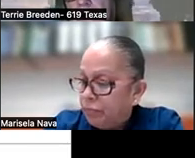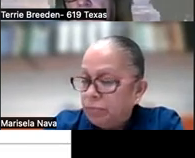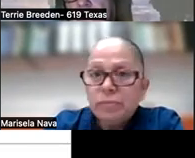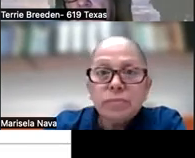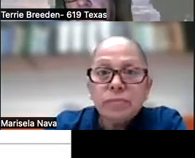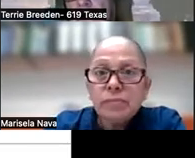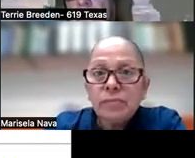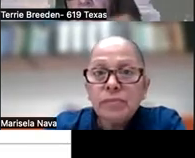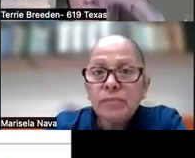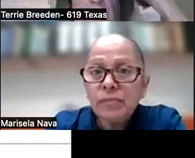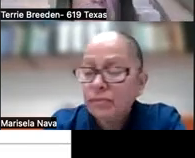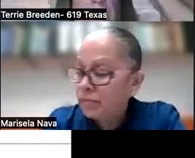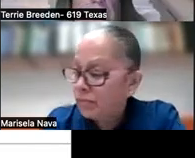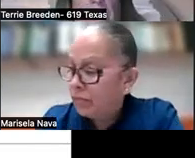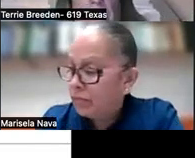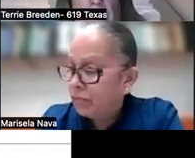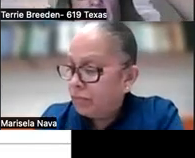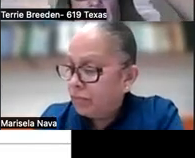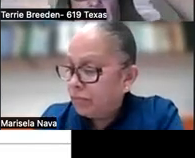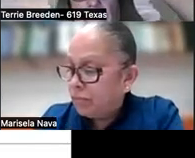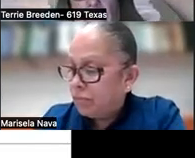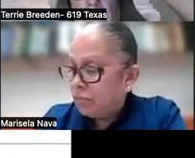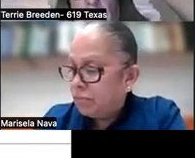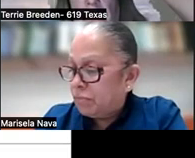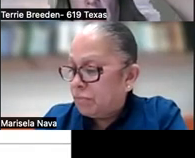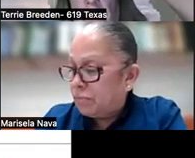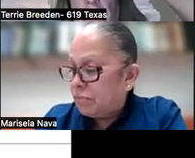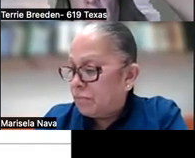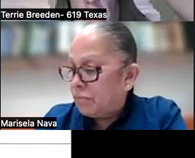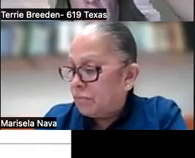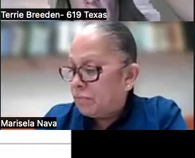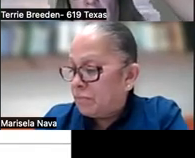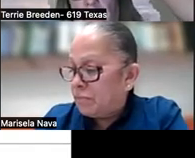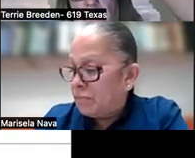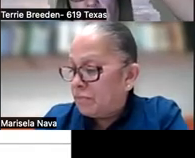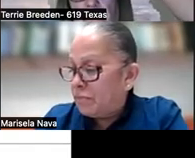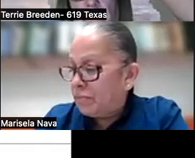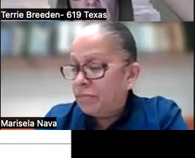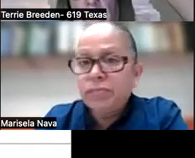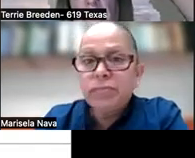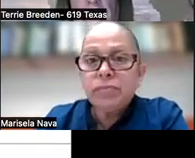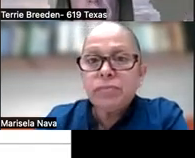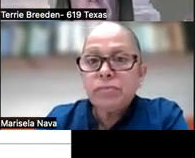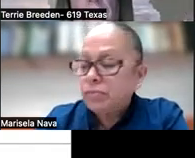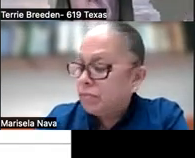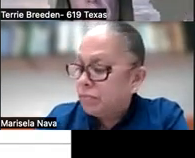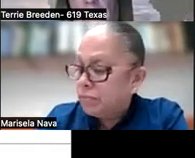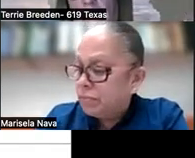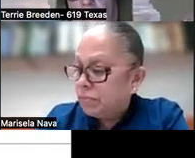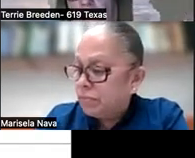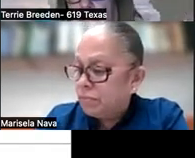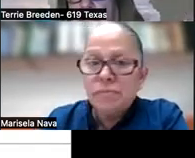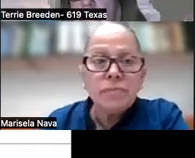so if you see a star on here, it is because they somewhere in the plan, that agency or